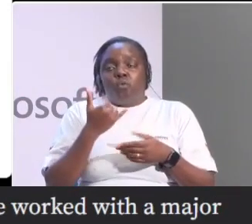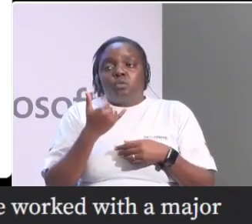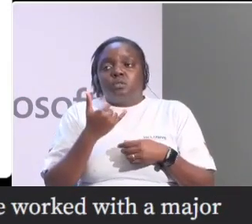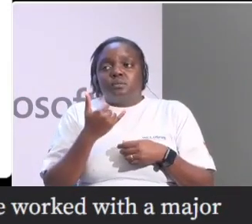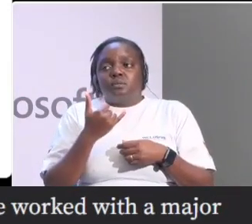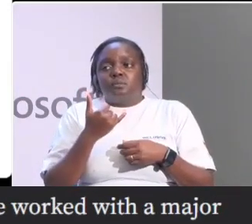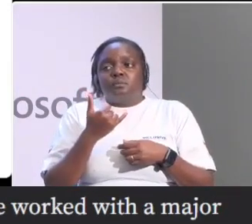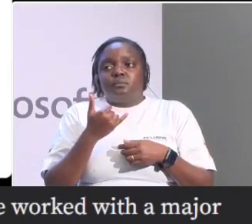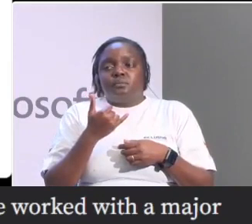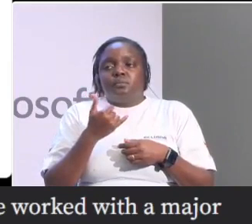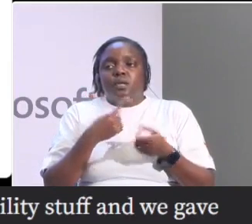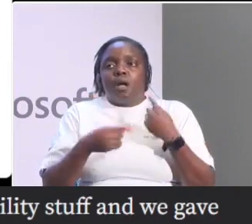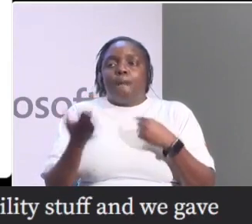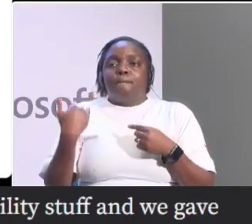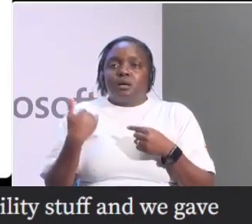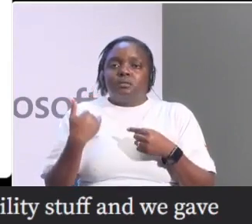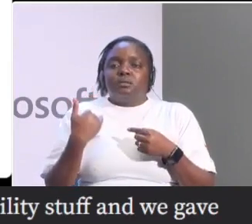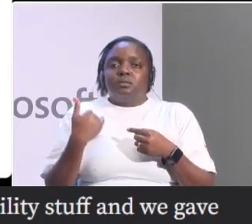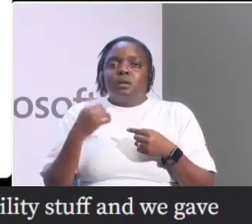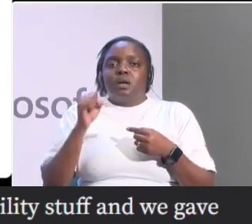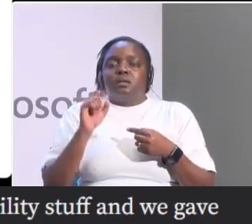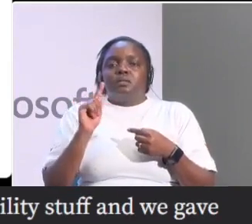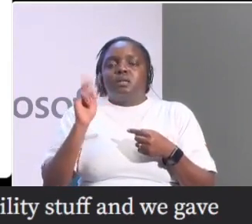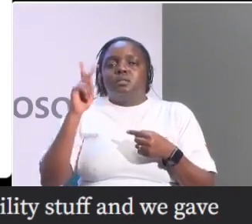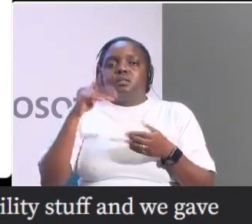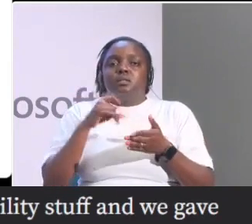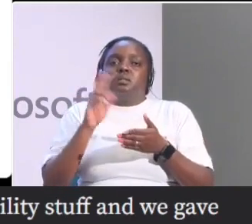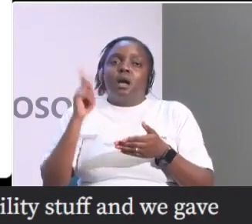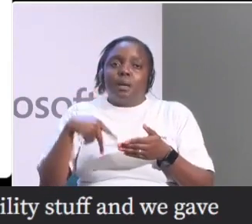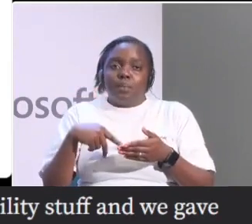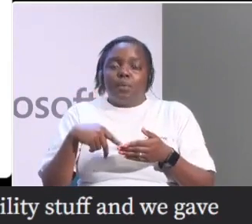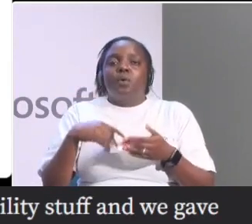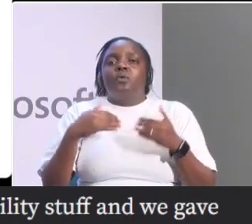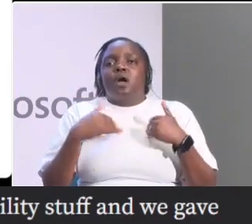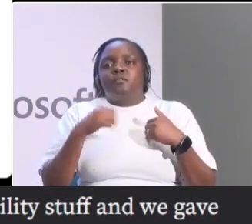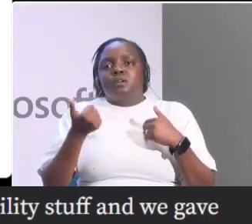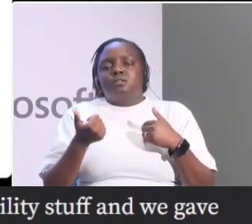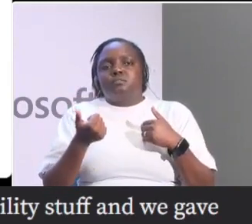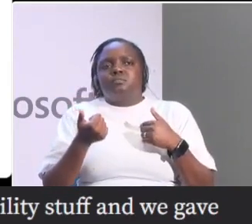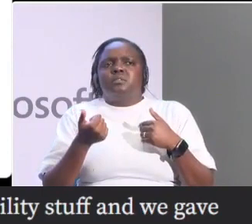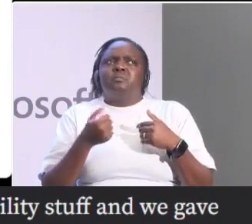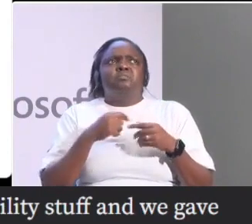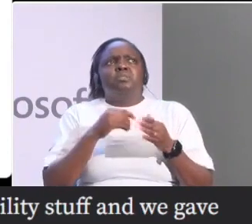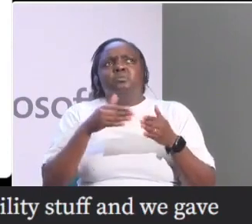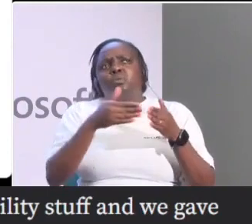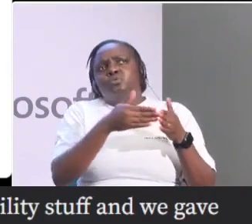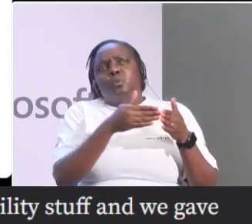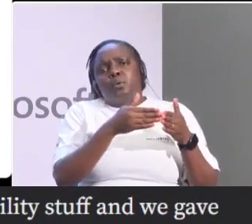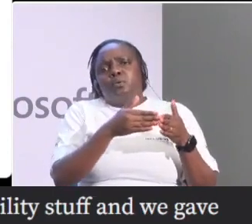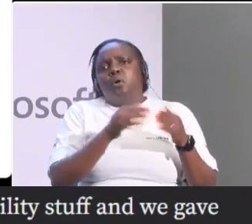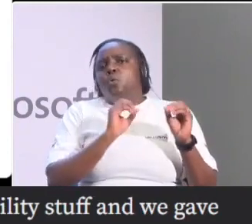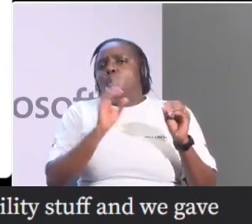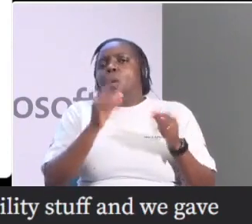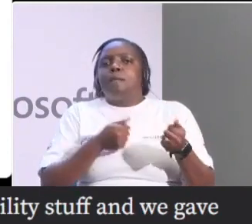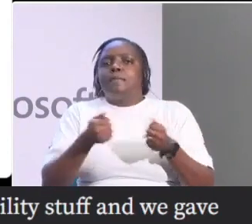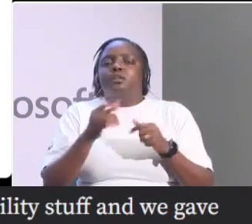have, come back and set it up and ring me, you have an hour. And the mobile phone shop was just around the corner. No one managed to do